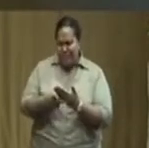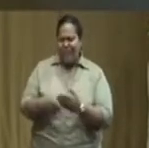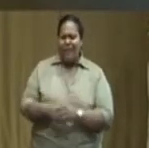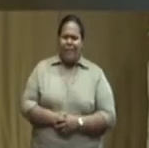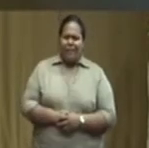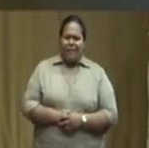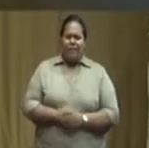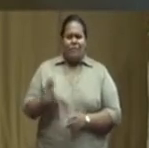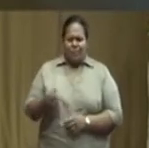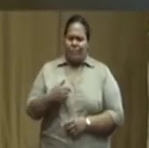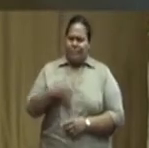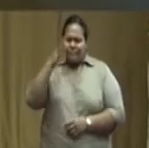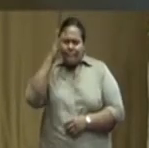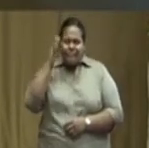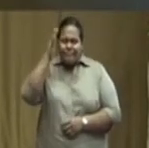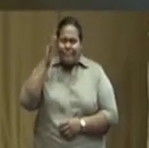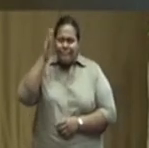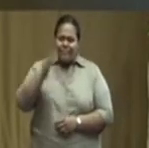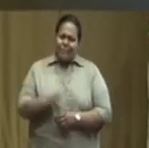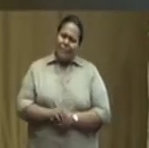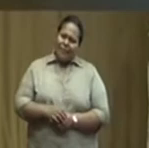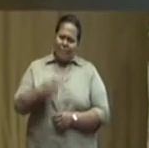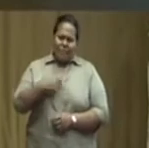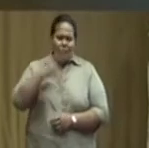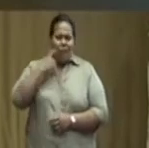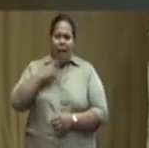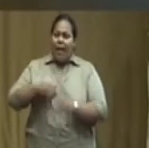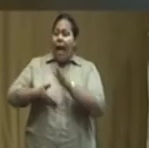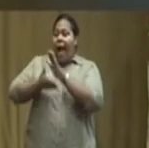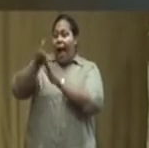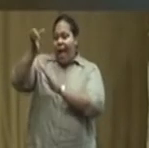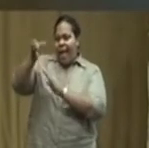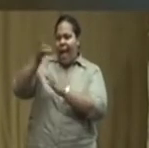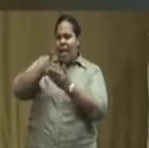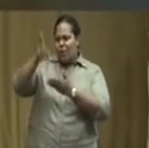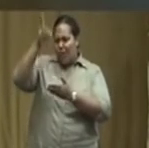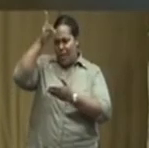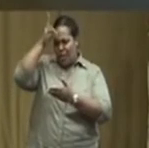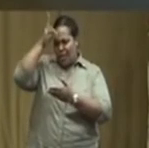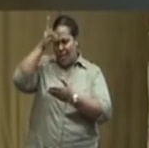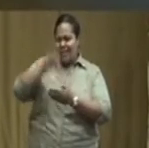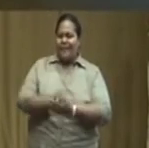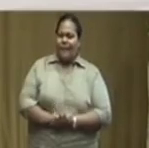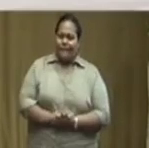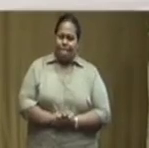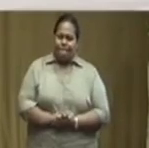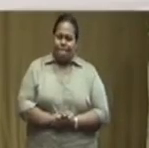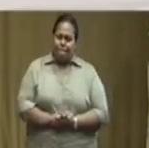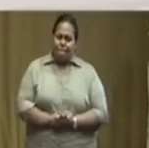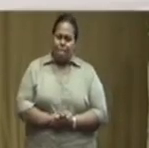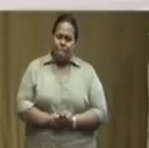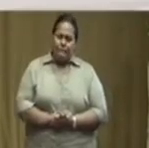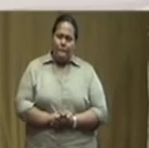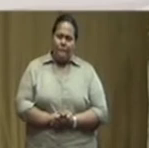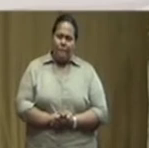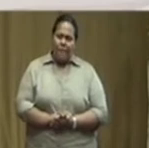start. So I turned to the Higher Education Academy's Knowledge Hub, which includes a whole